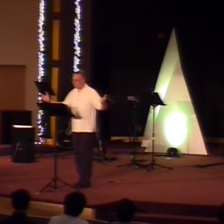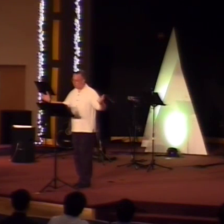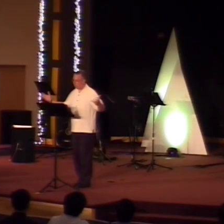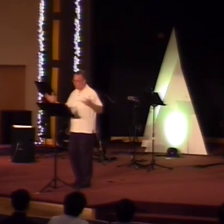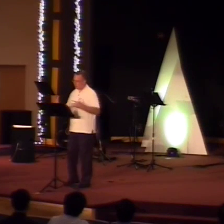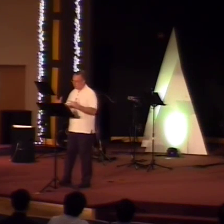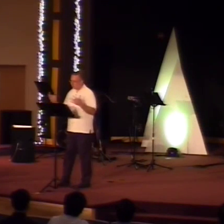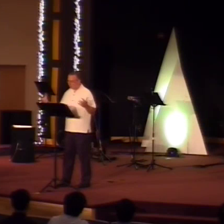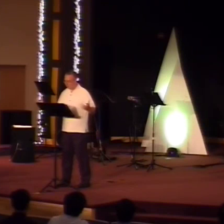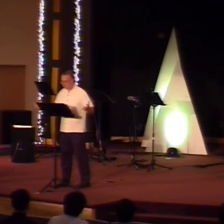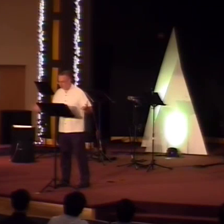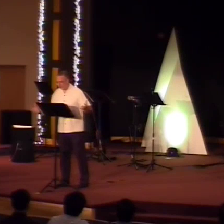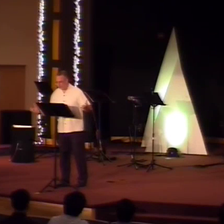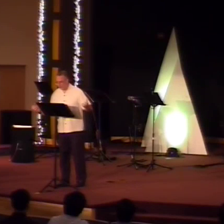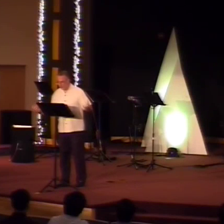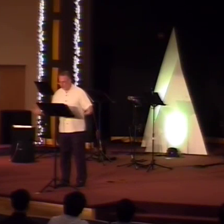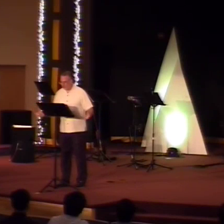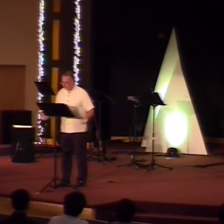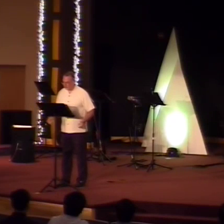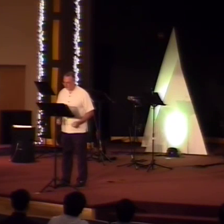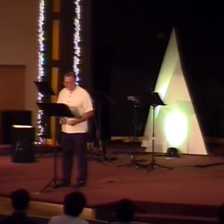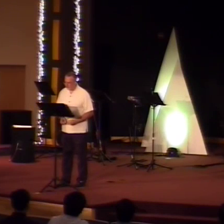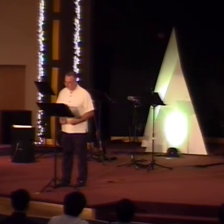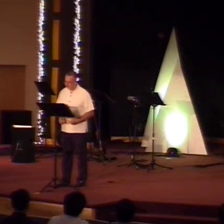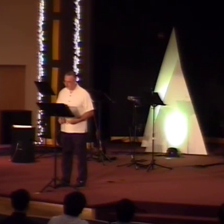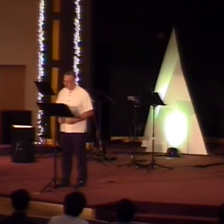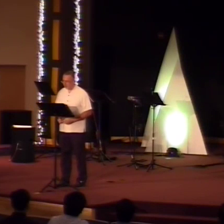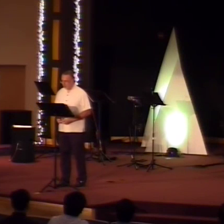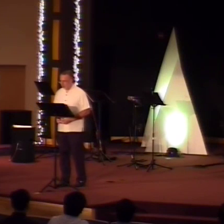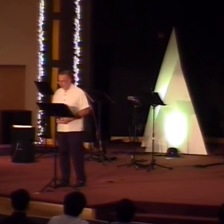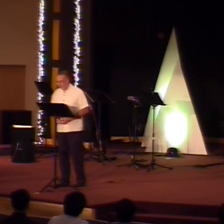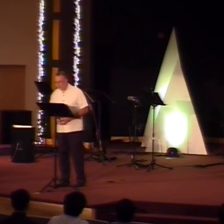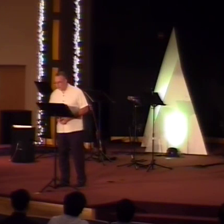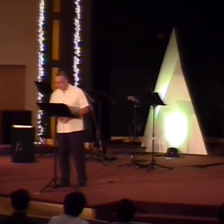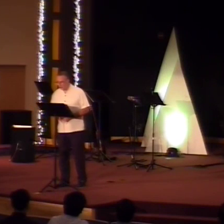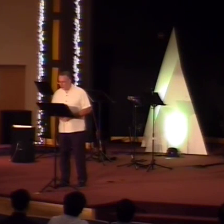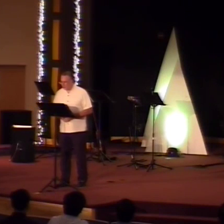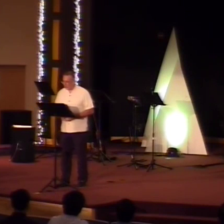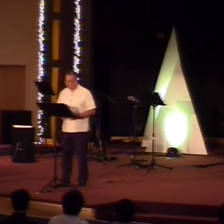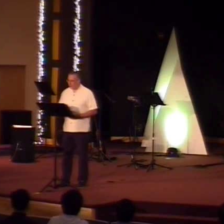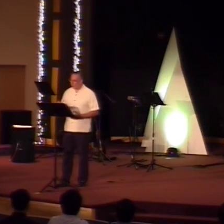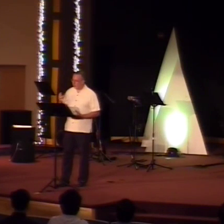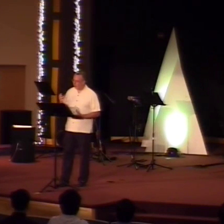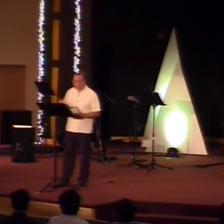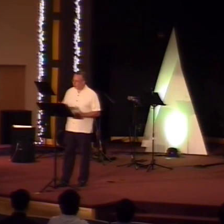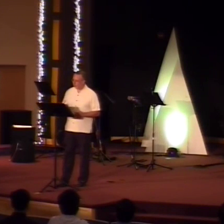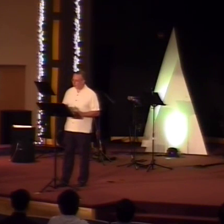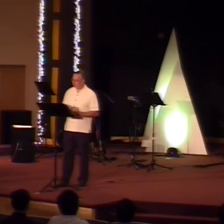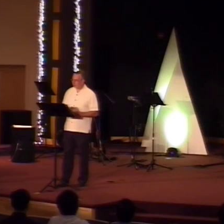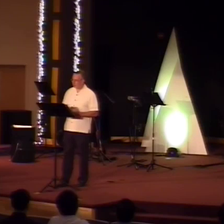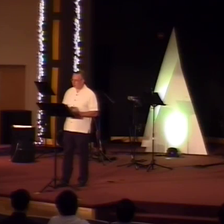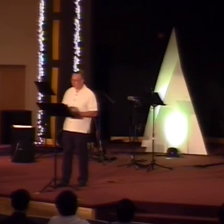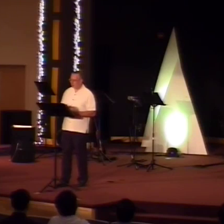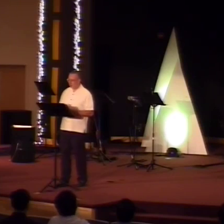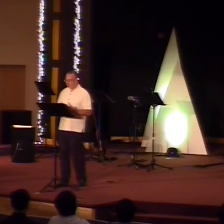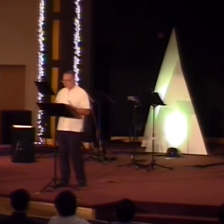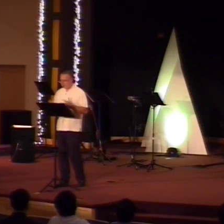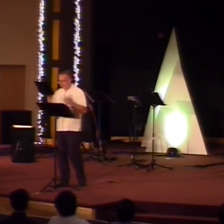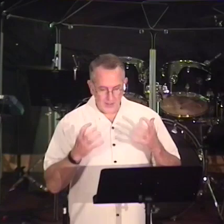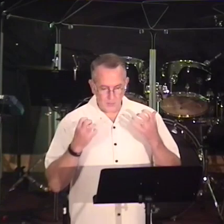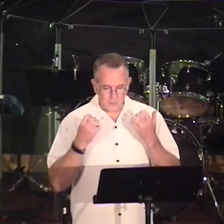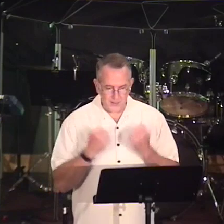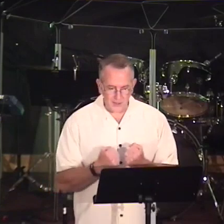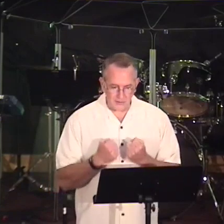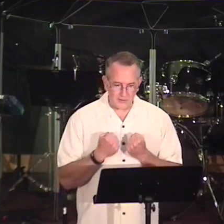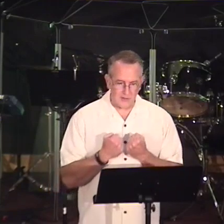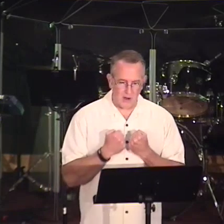made him Lord and made him Christ. He made him Savior. And so when they heard this,